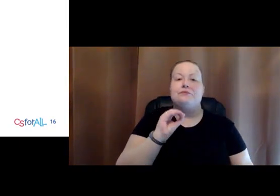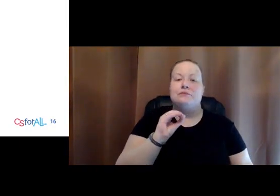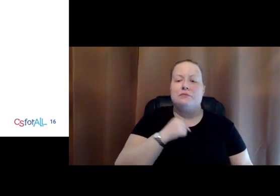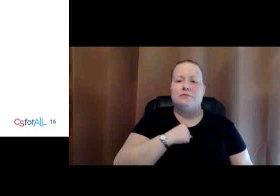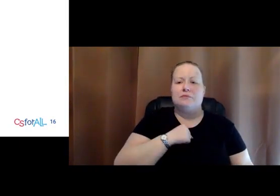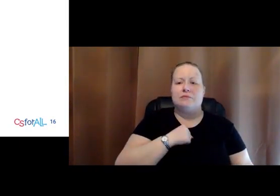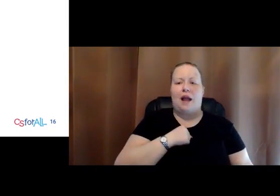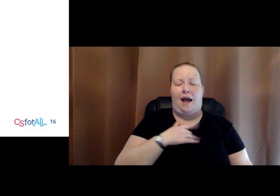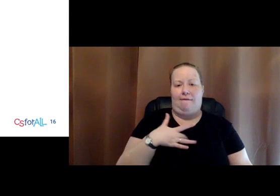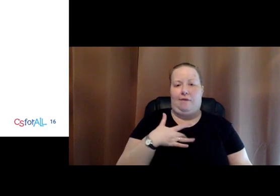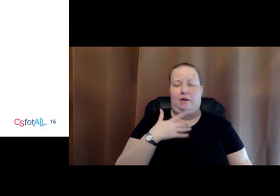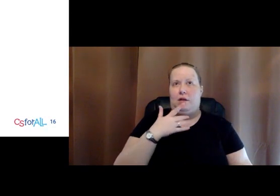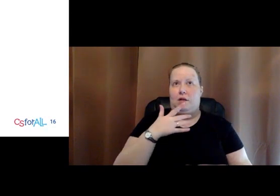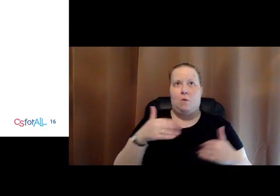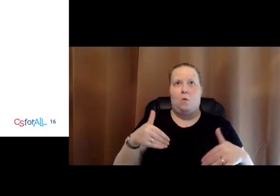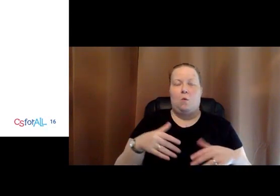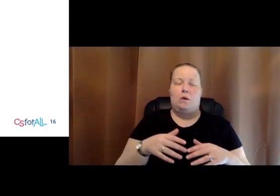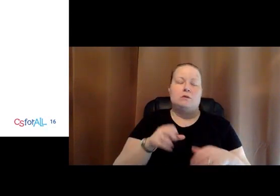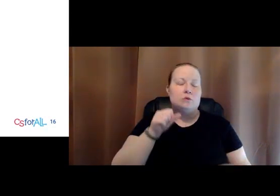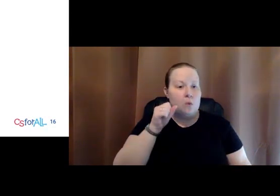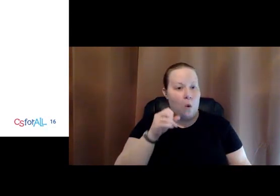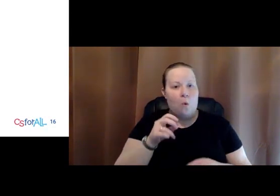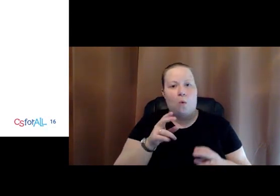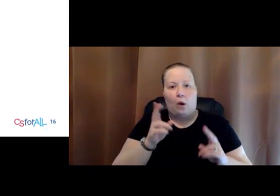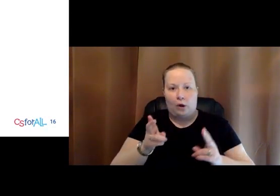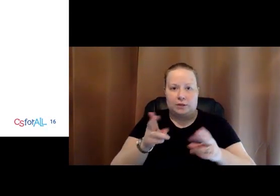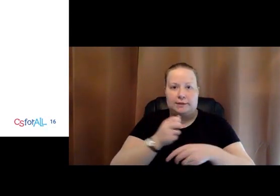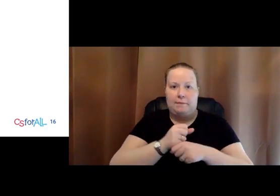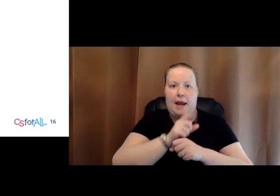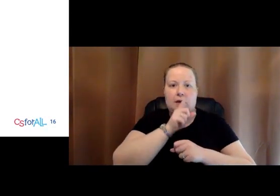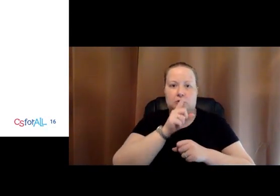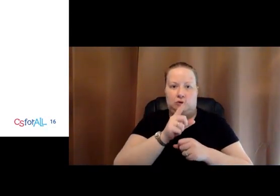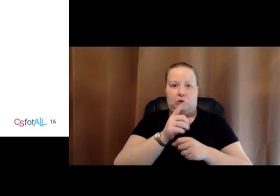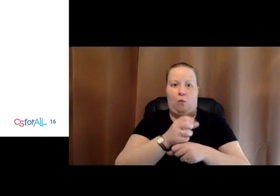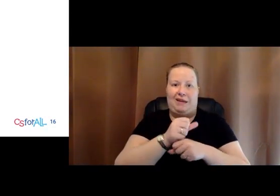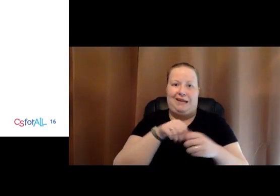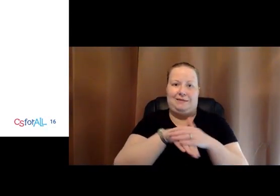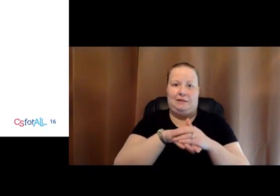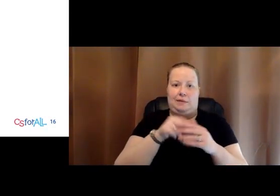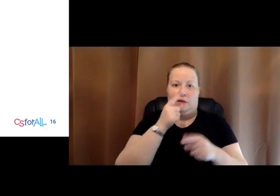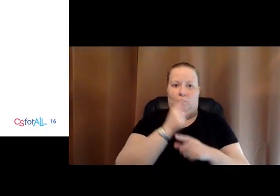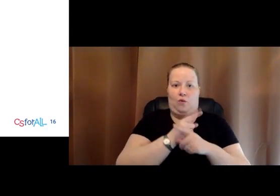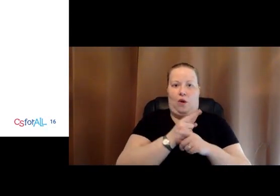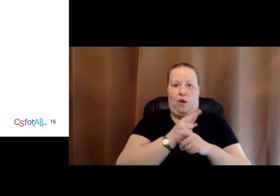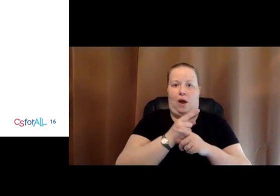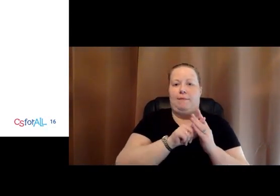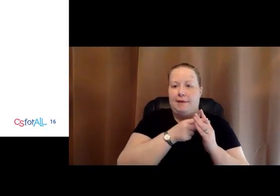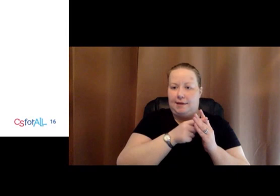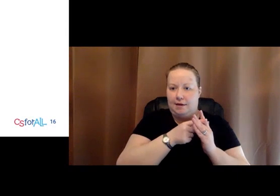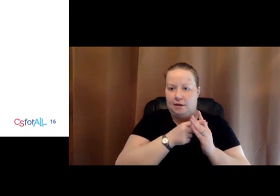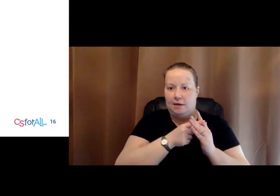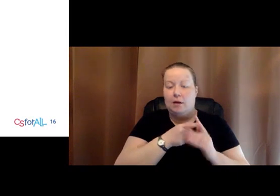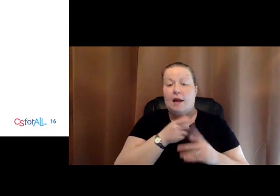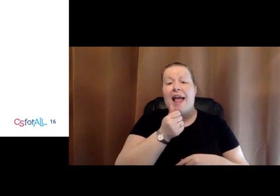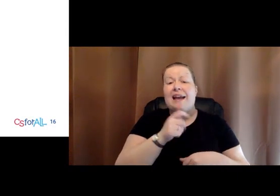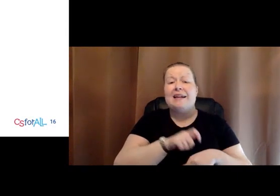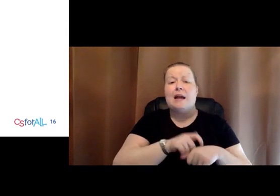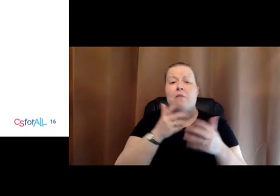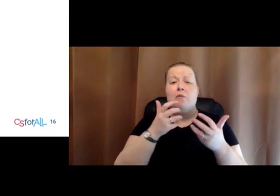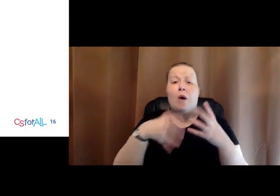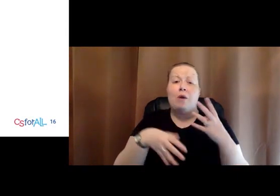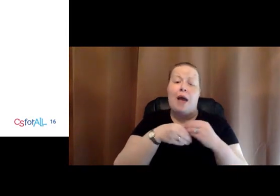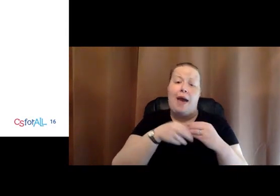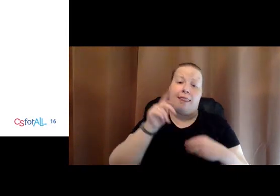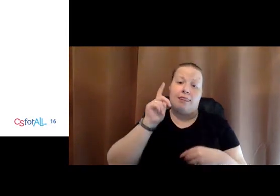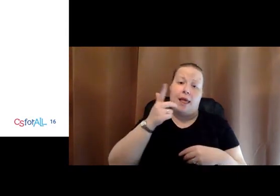more urgent to make sure that we get accessibility right from the beginning, because anytime you're trying to add something in later